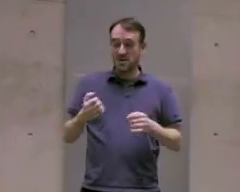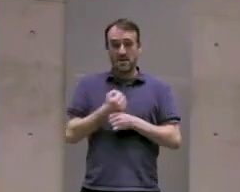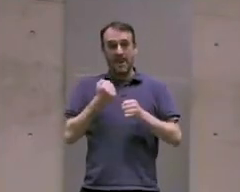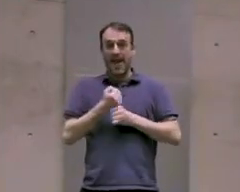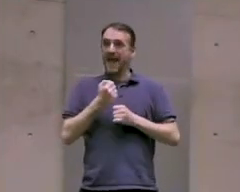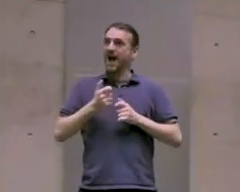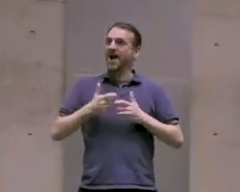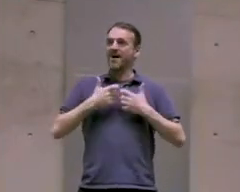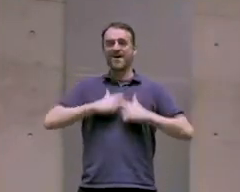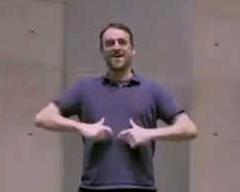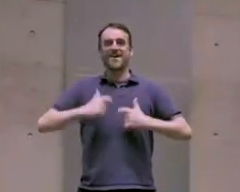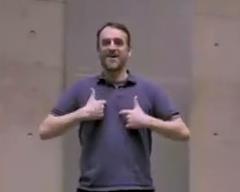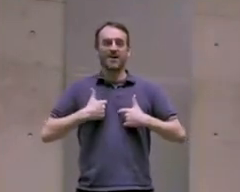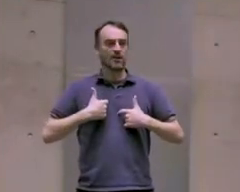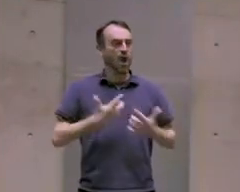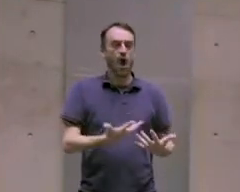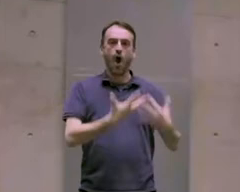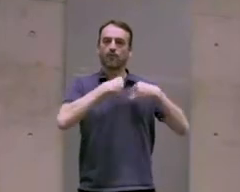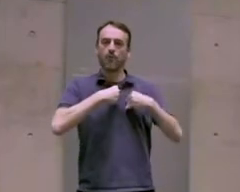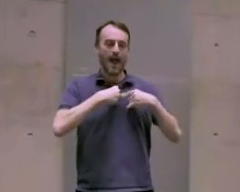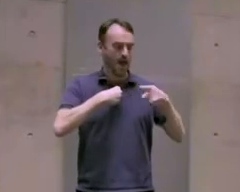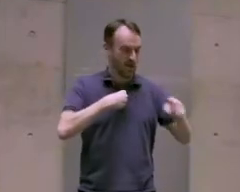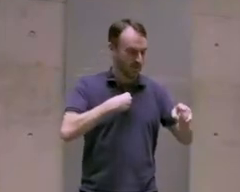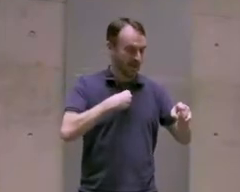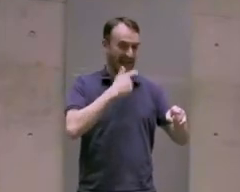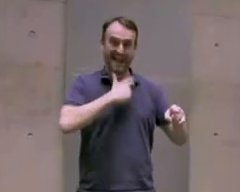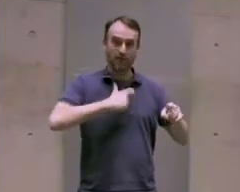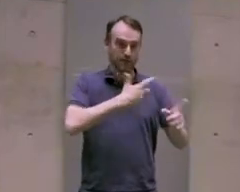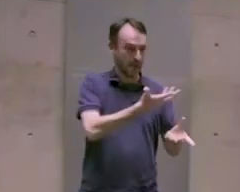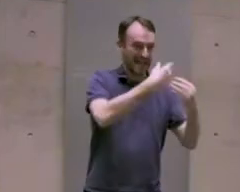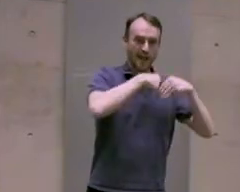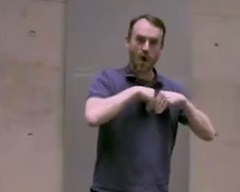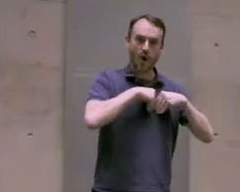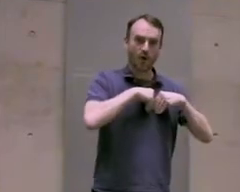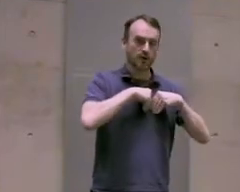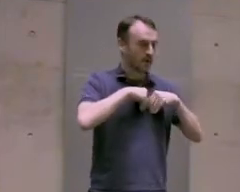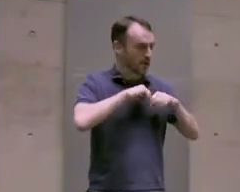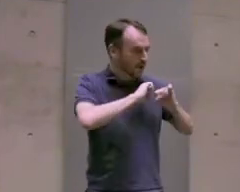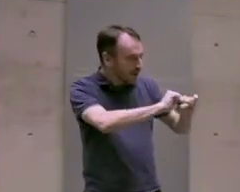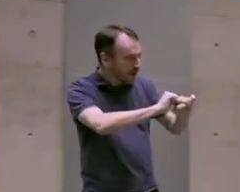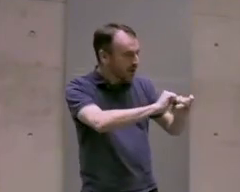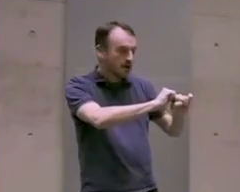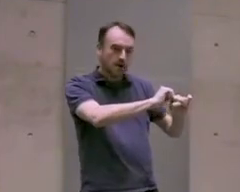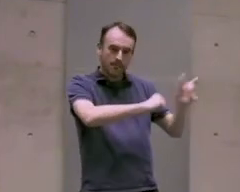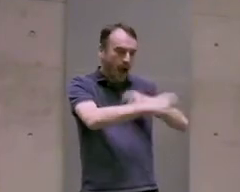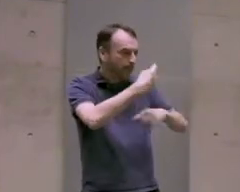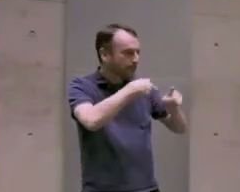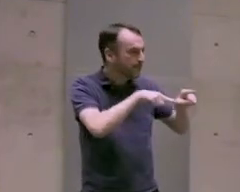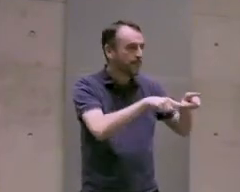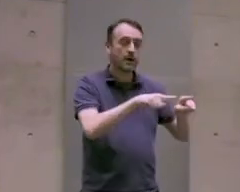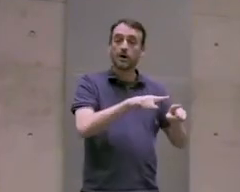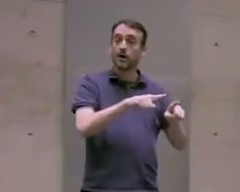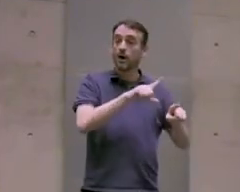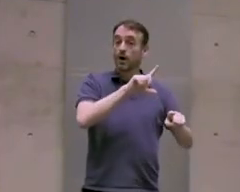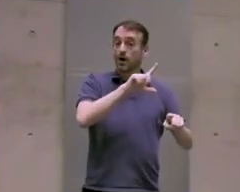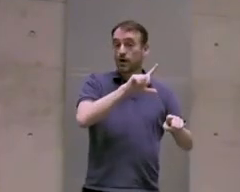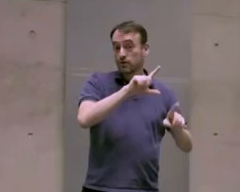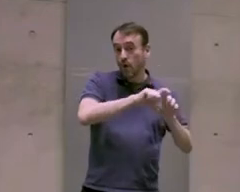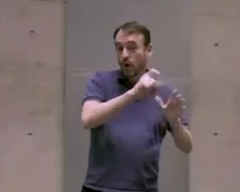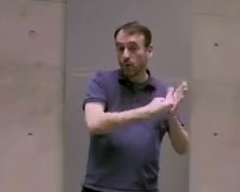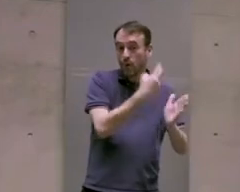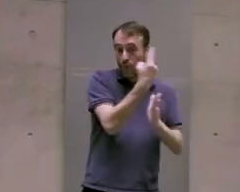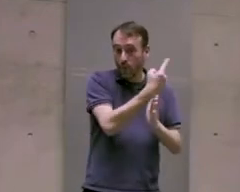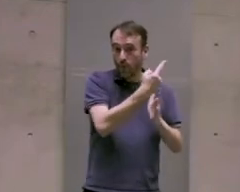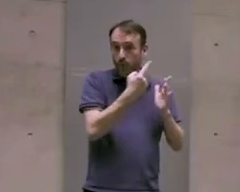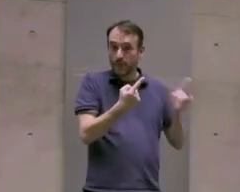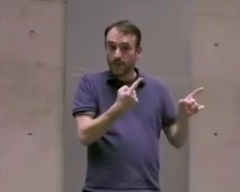Doctor is kind of unknowable, and is it weird for you to step into that character's shoes? So I think that would be the interesting challenge. I would love to make a game where you